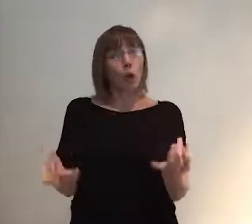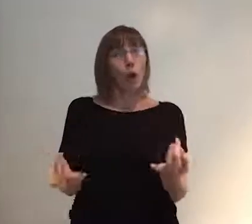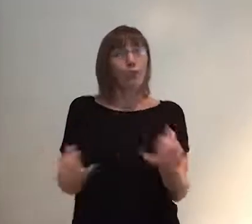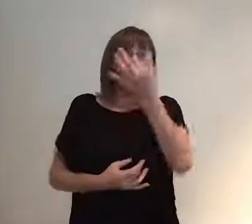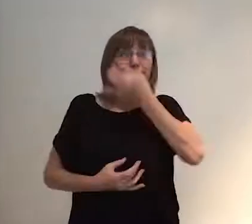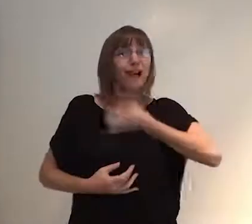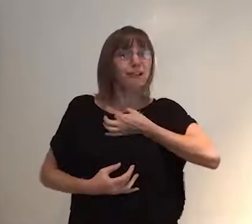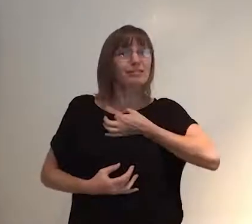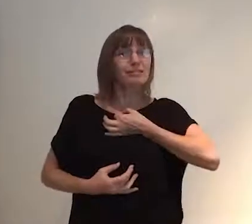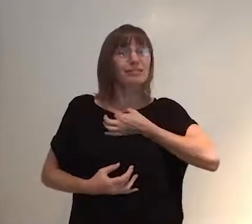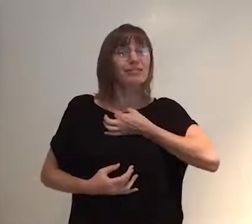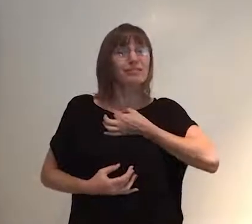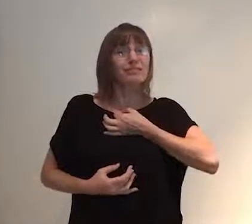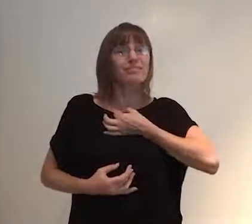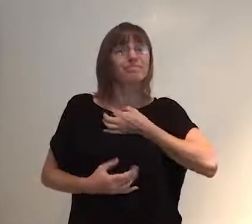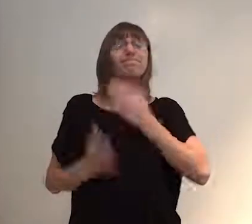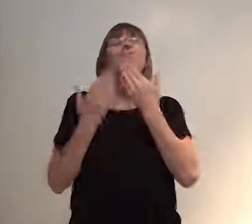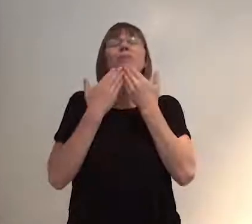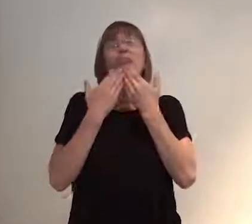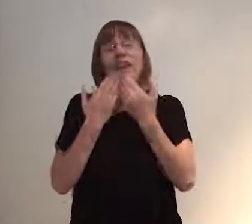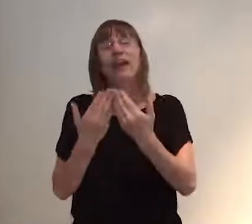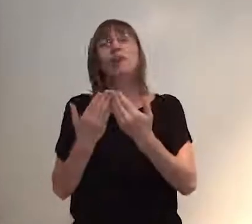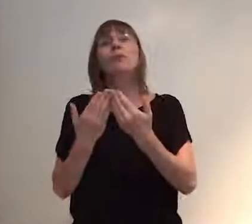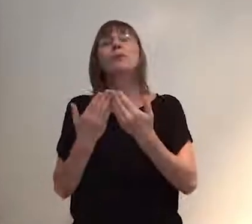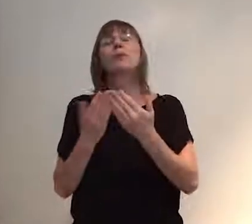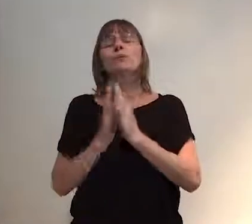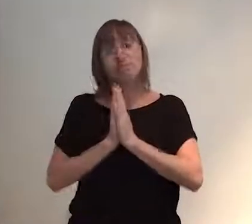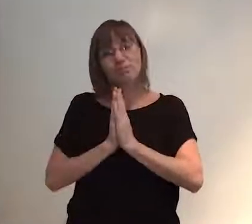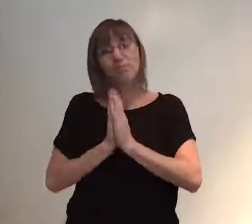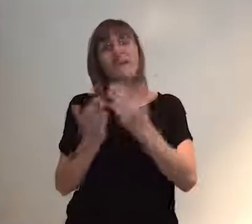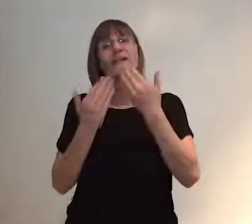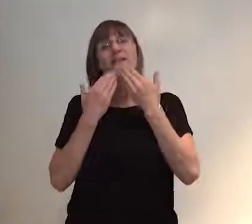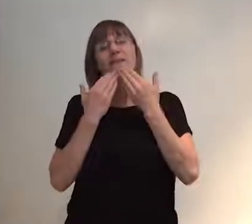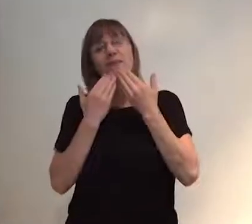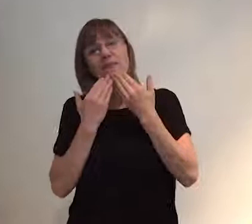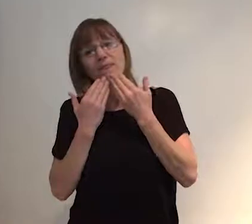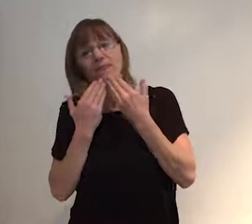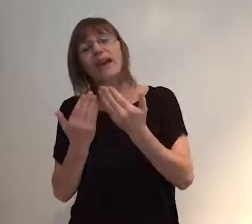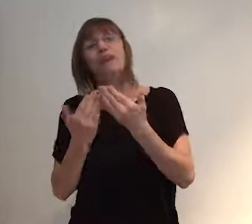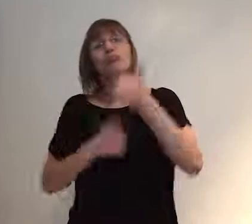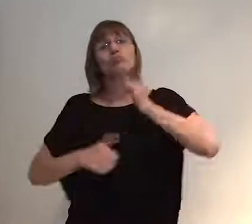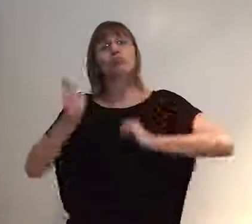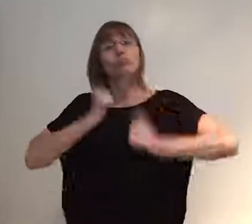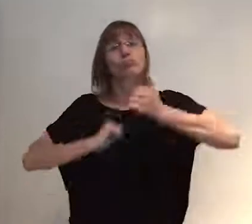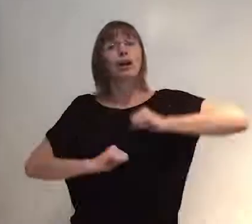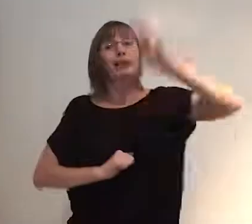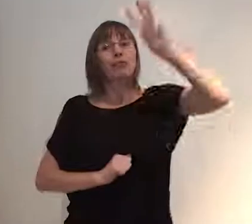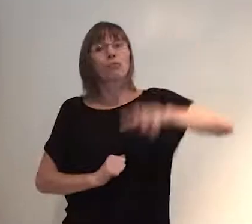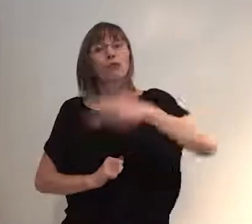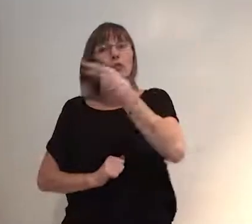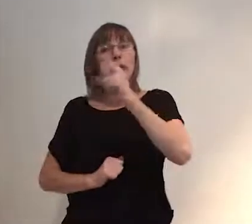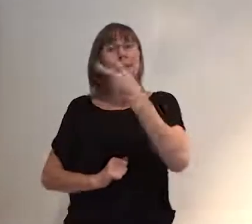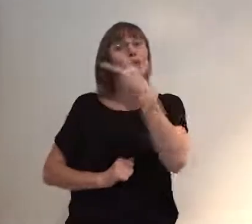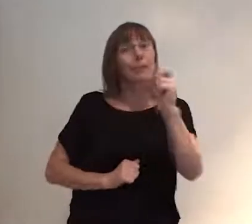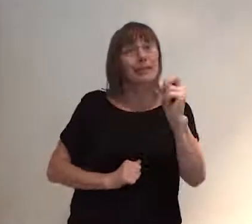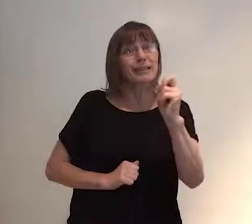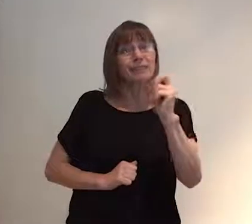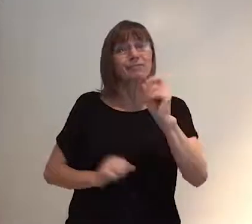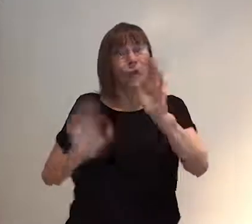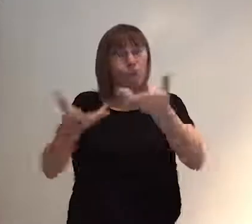just ask me. Okay. Namaste. Thank you once again. And thank Pride Cymru 2020